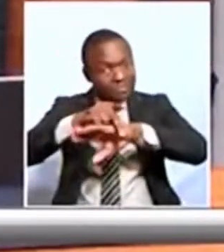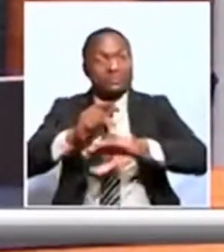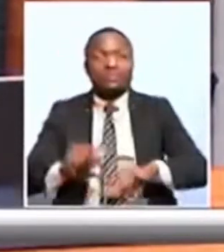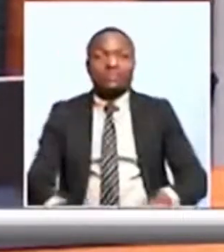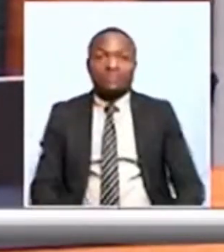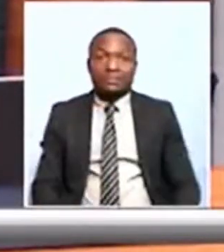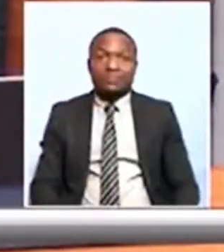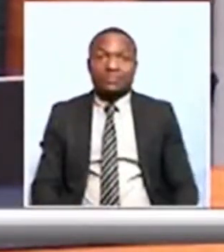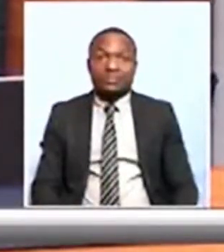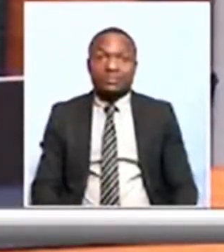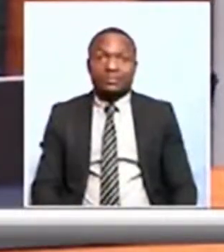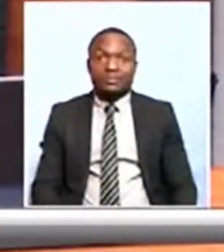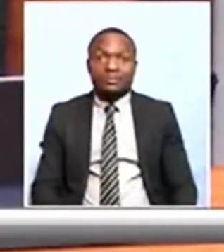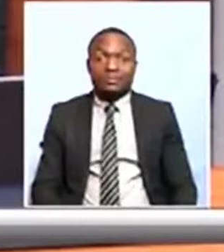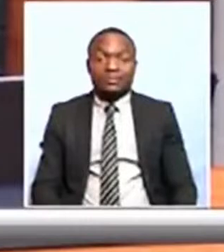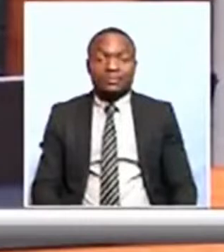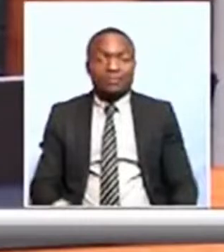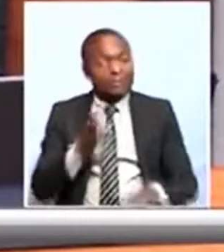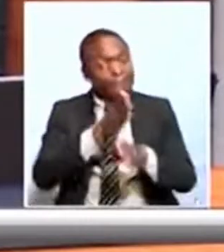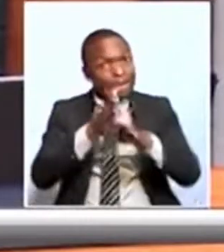council projects or buildings?